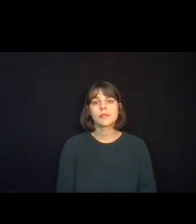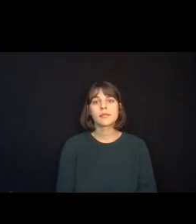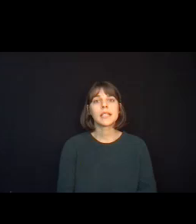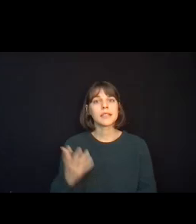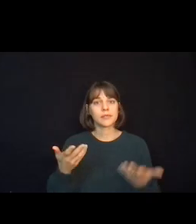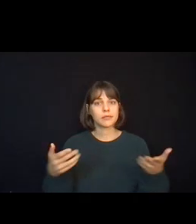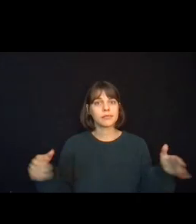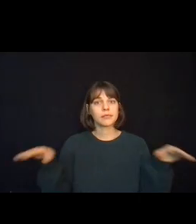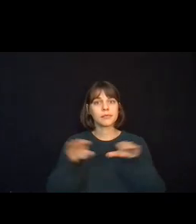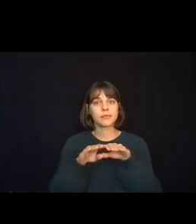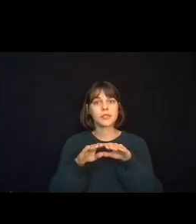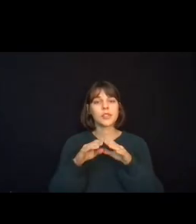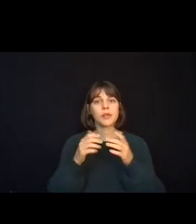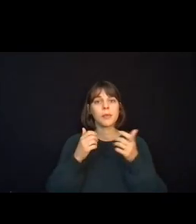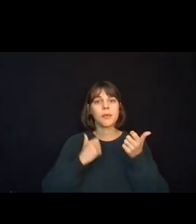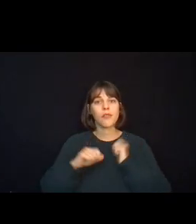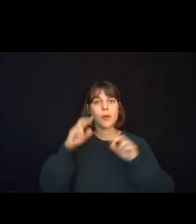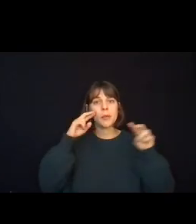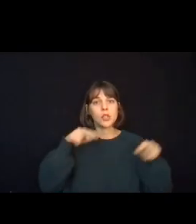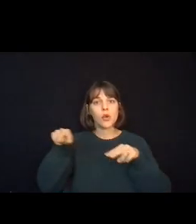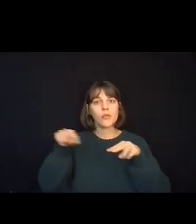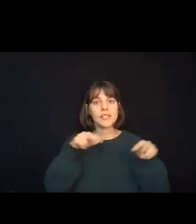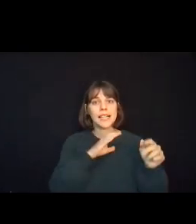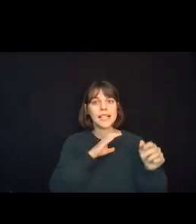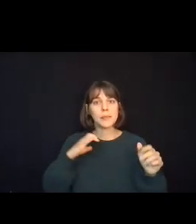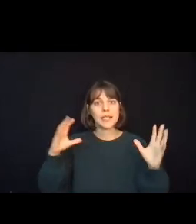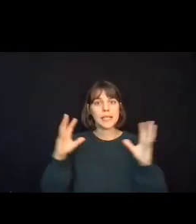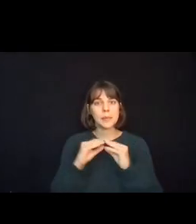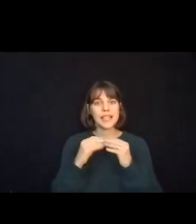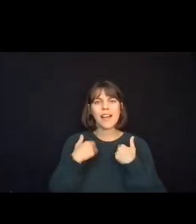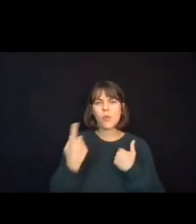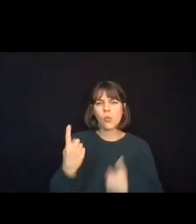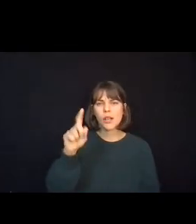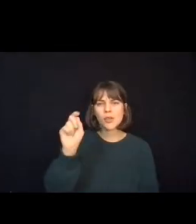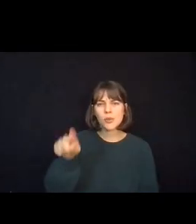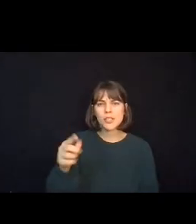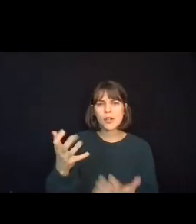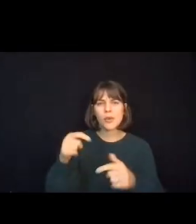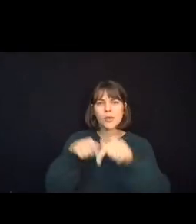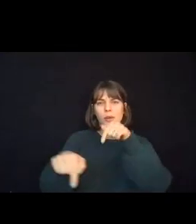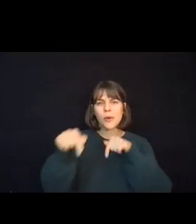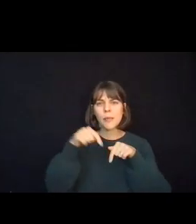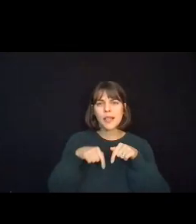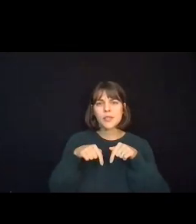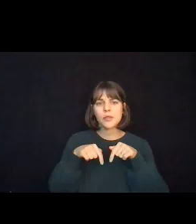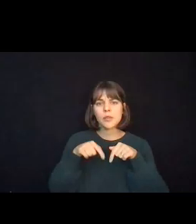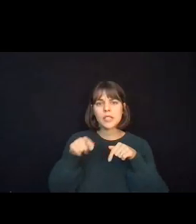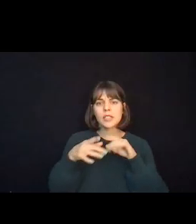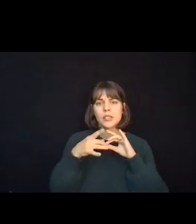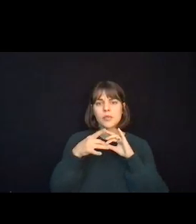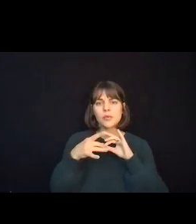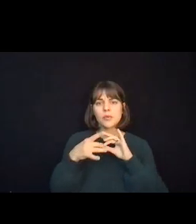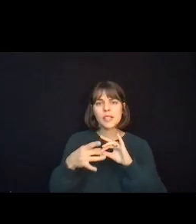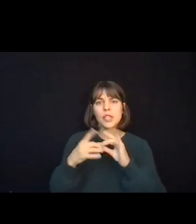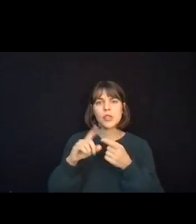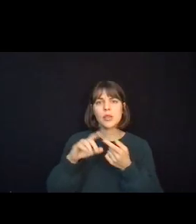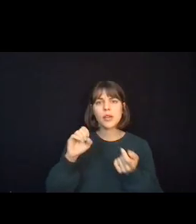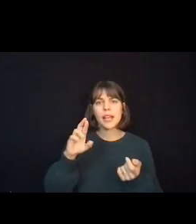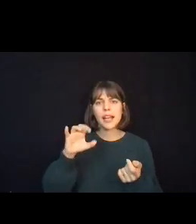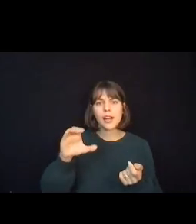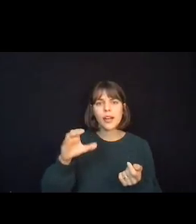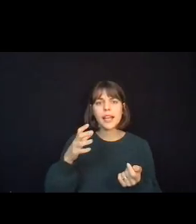Thank you. That concludes the Performance Oversight Committee meeting. I do have one question that I want to go back to, and this concerns Eric and